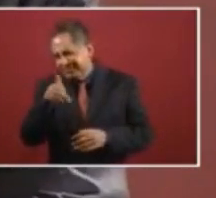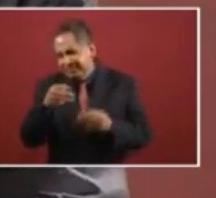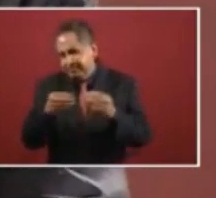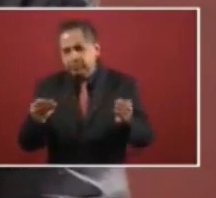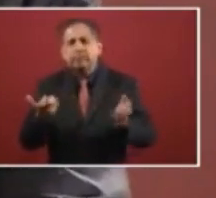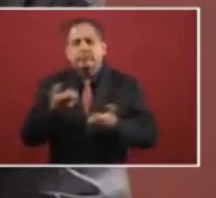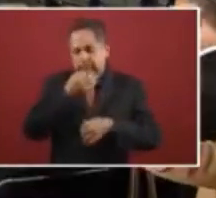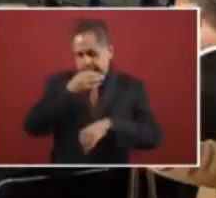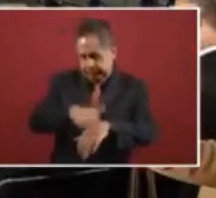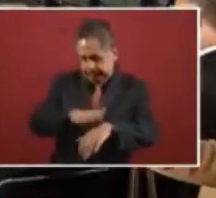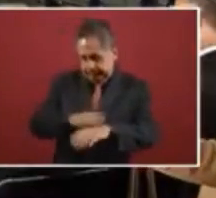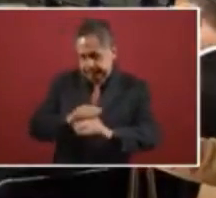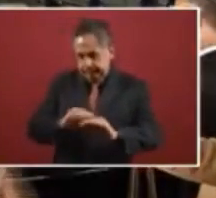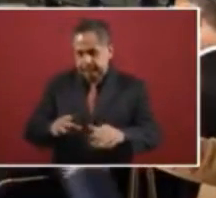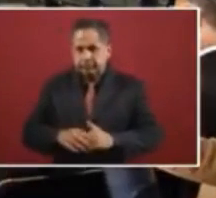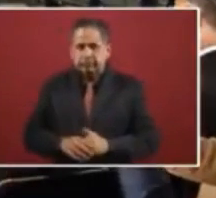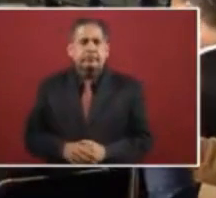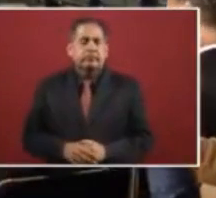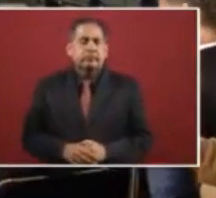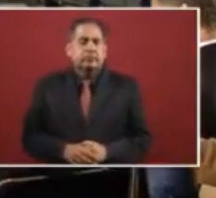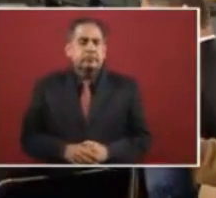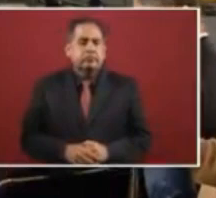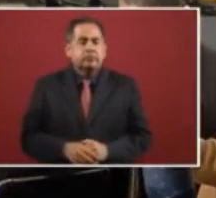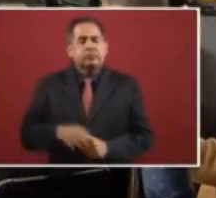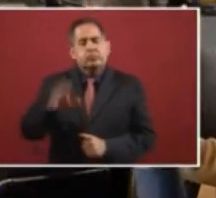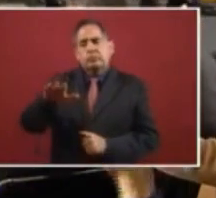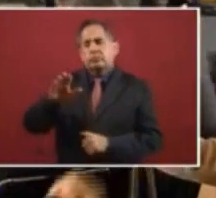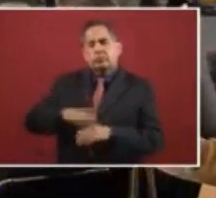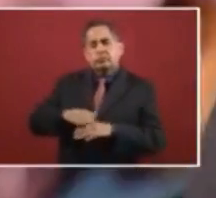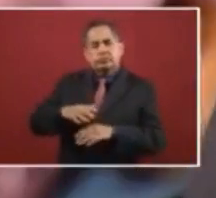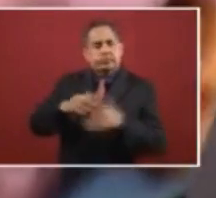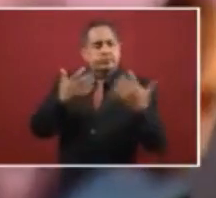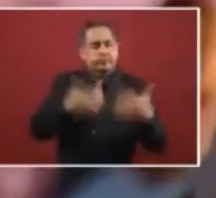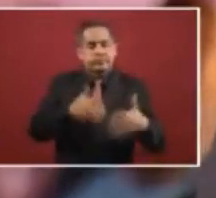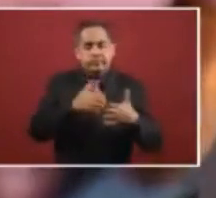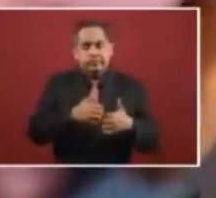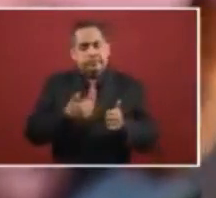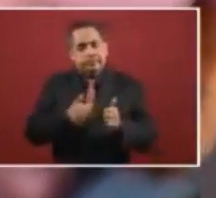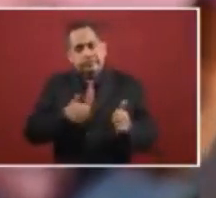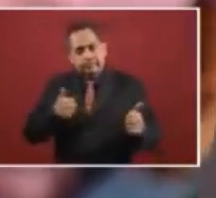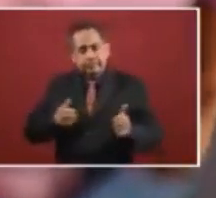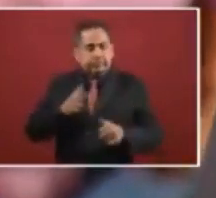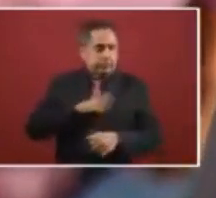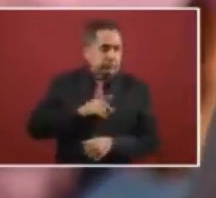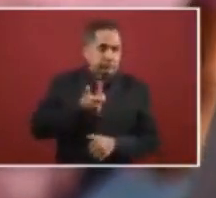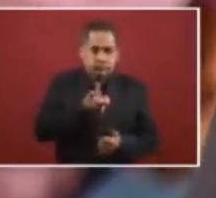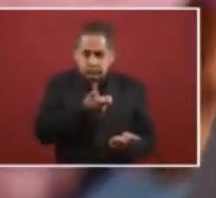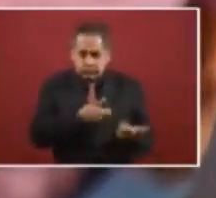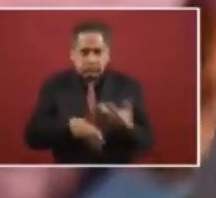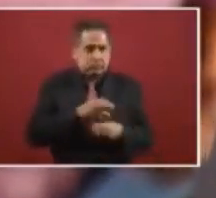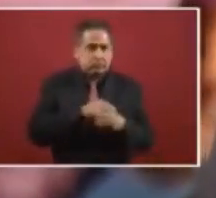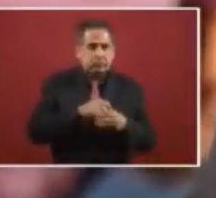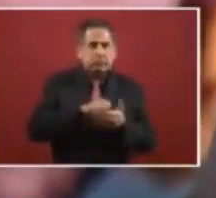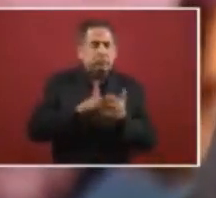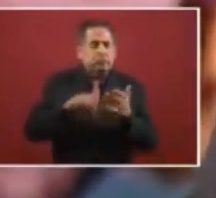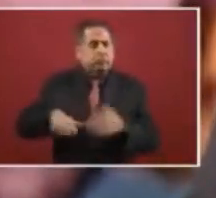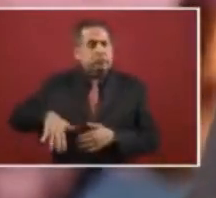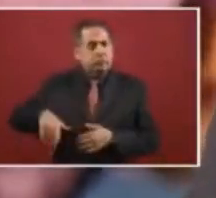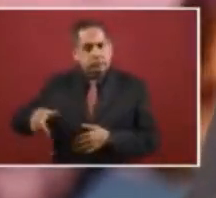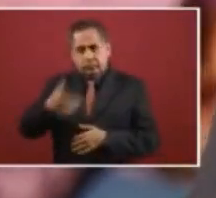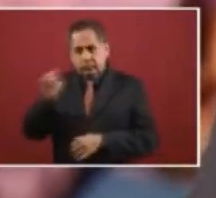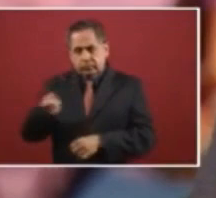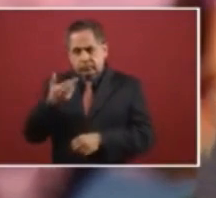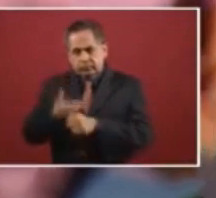stay. And that's the information I have. And regarding the part they got behind on